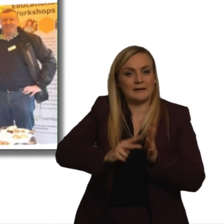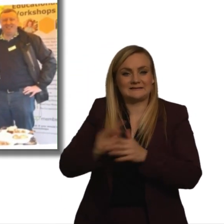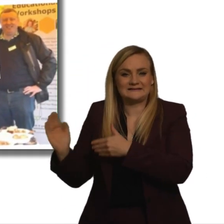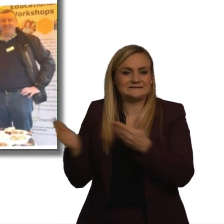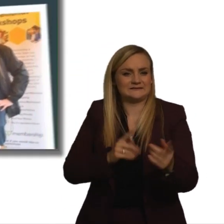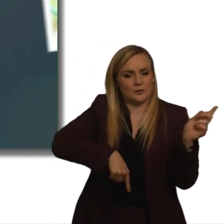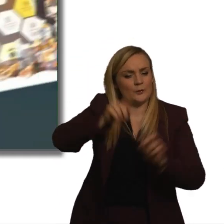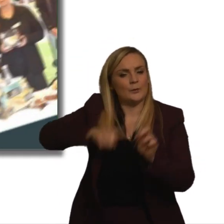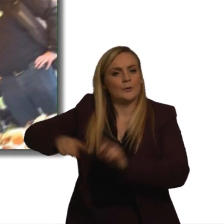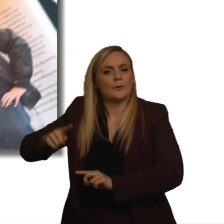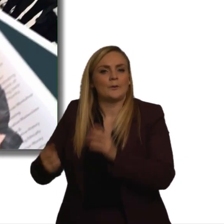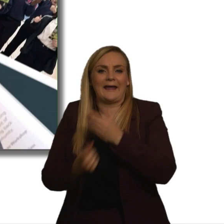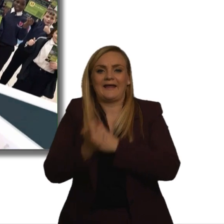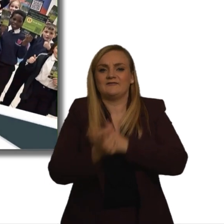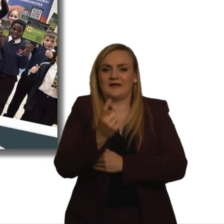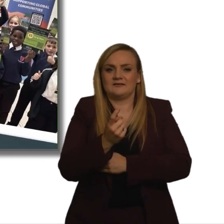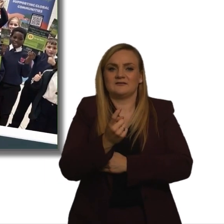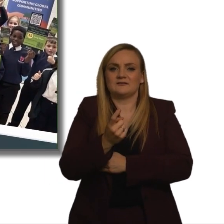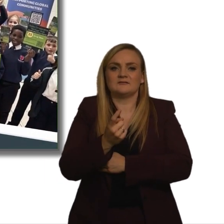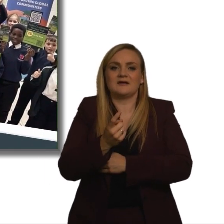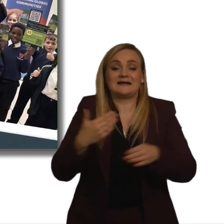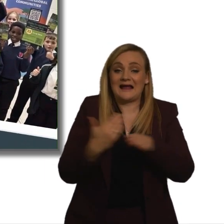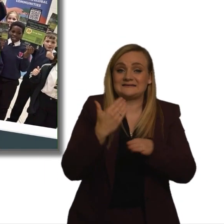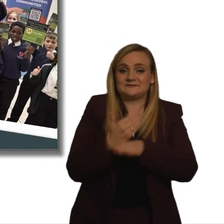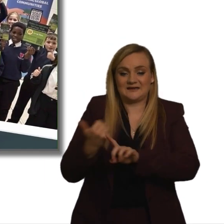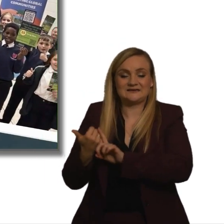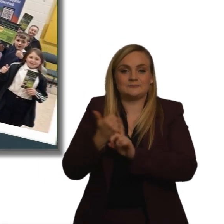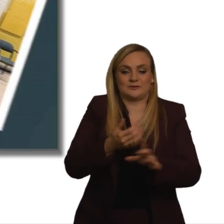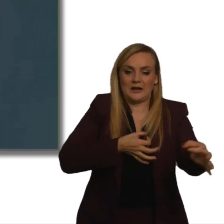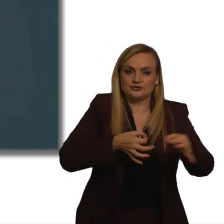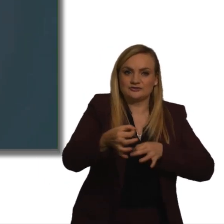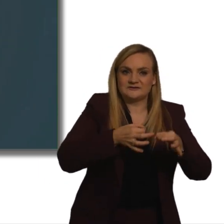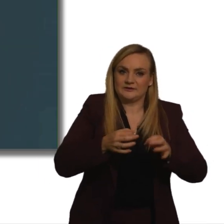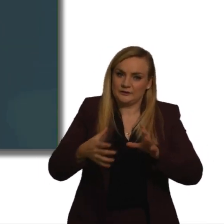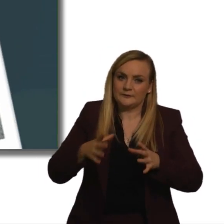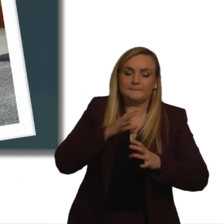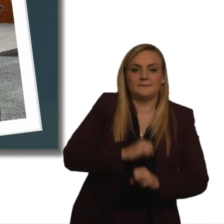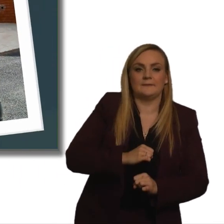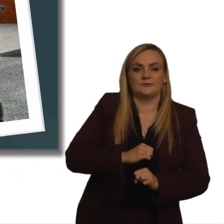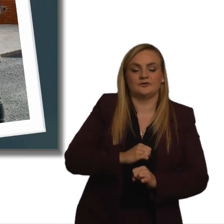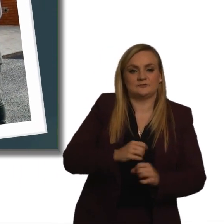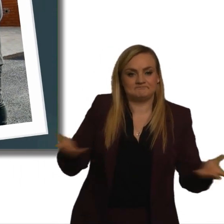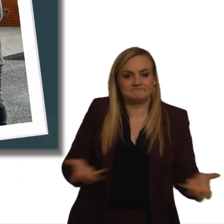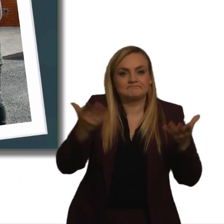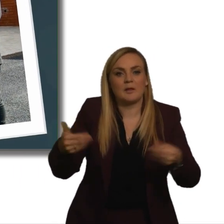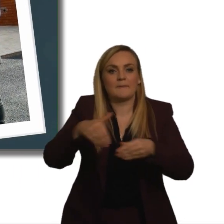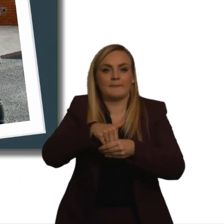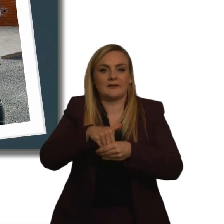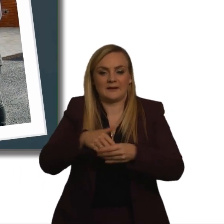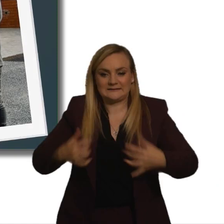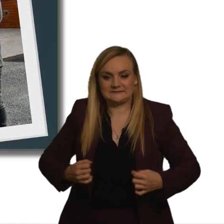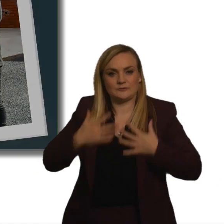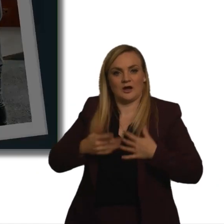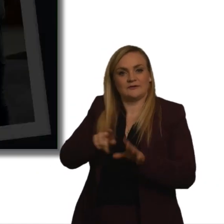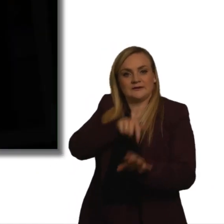different events and activities that support our strategic commitments of growing membership, inspiring young people and